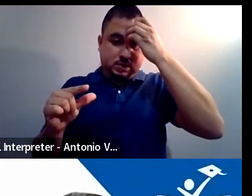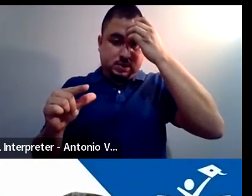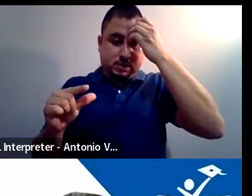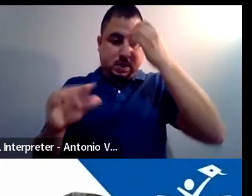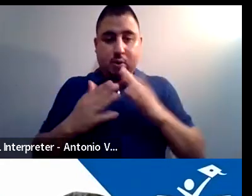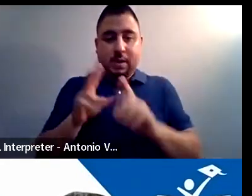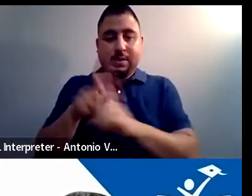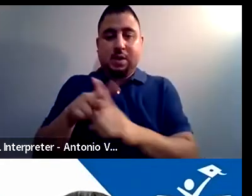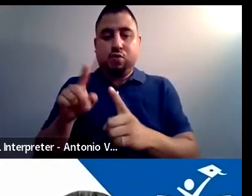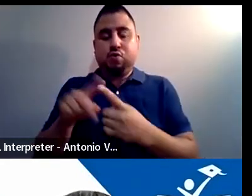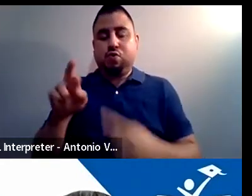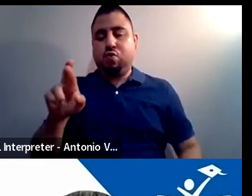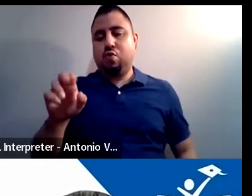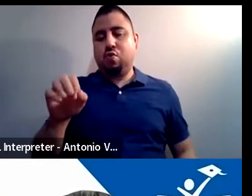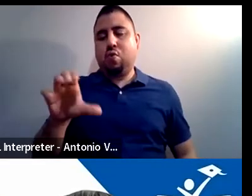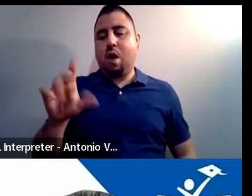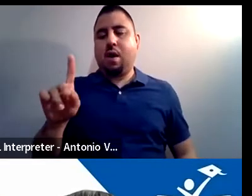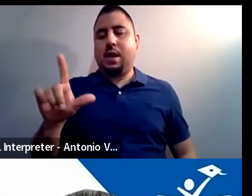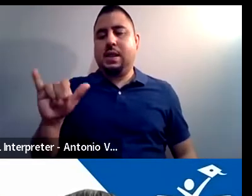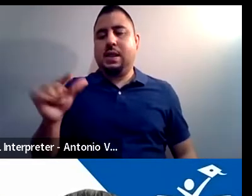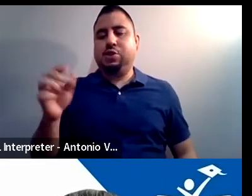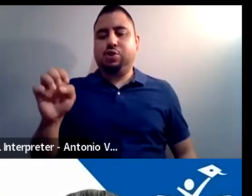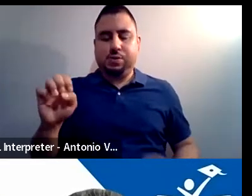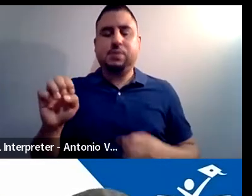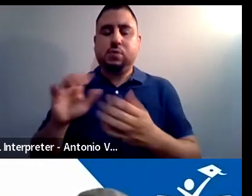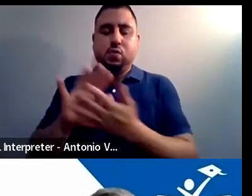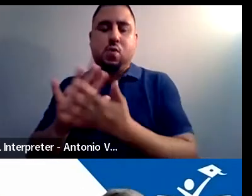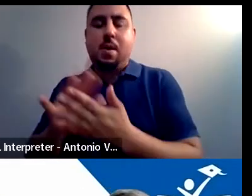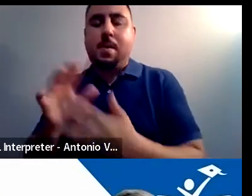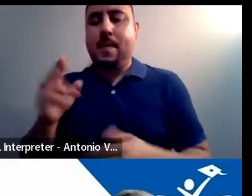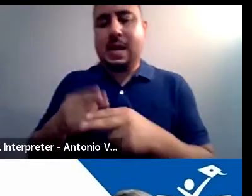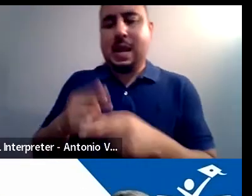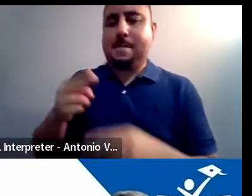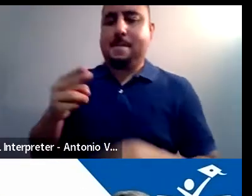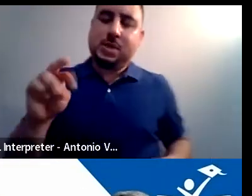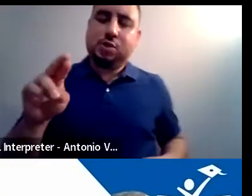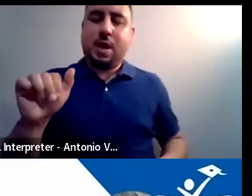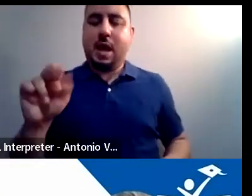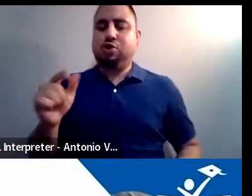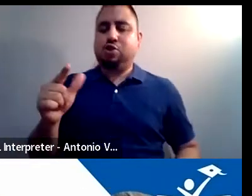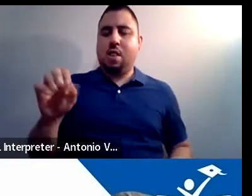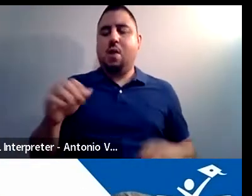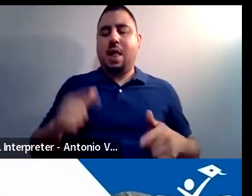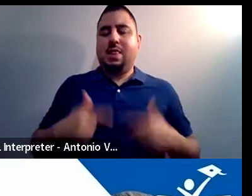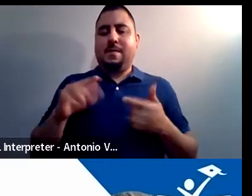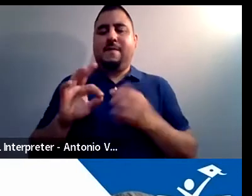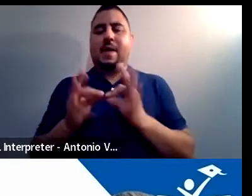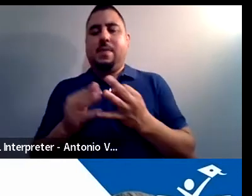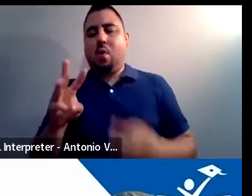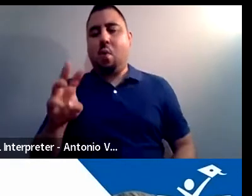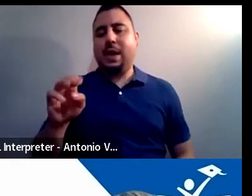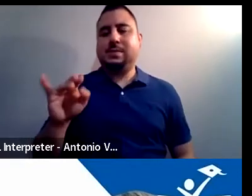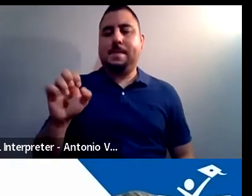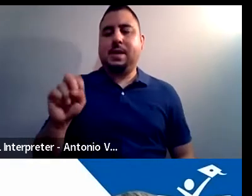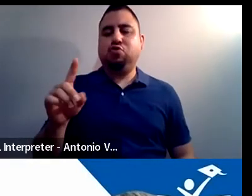Angelo. Hi there. Good evening. My name is Daniel Angelo, and I live with my family on West Wind Drive in the Bel Air Greens